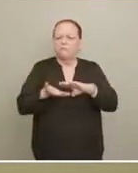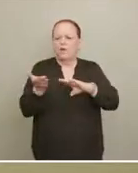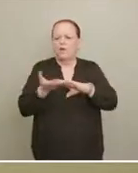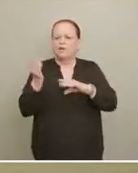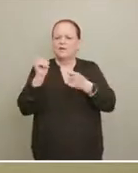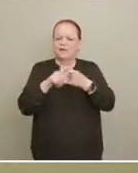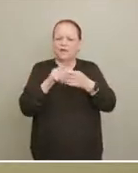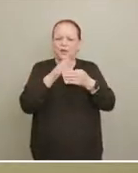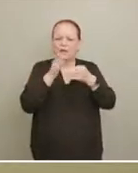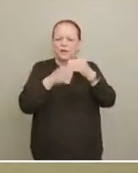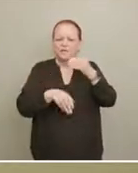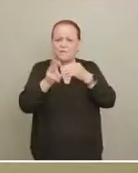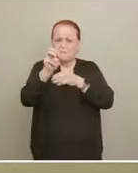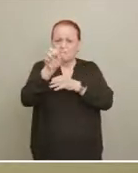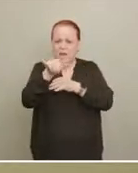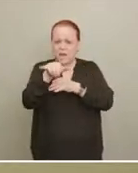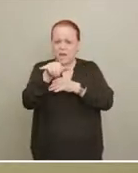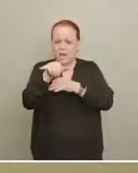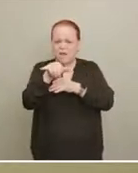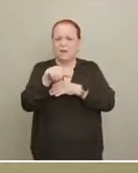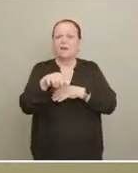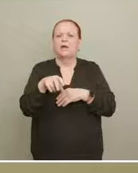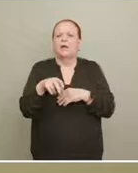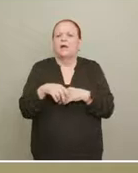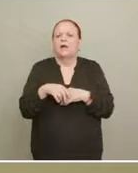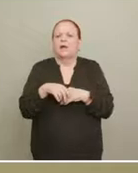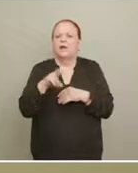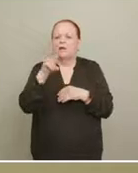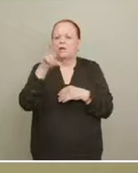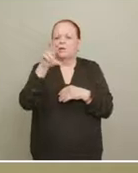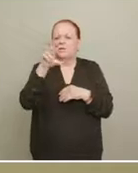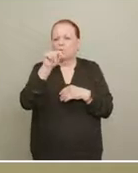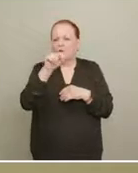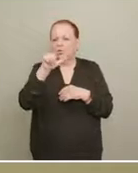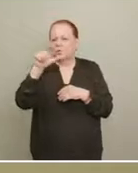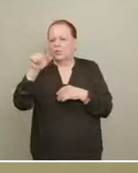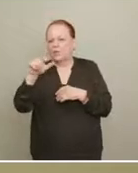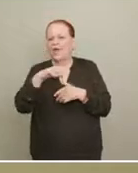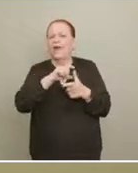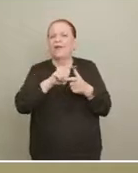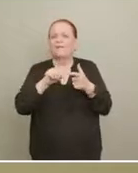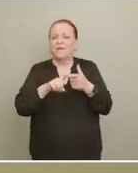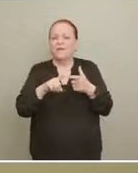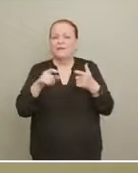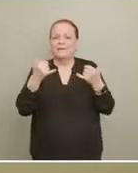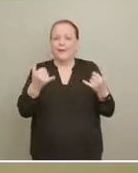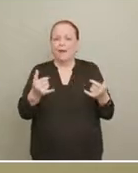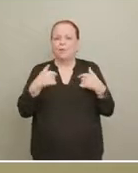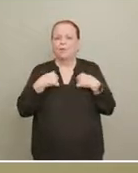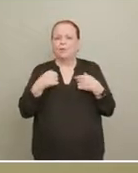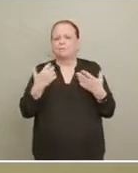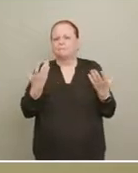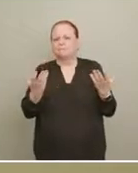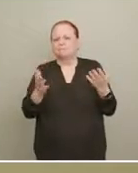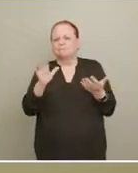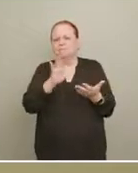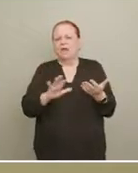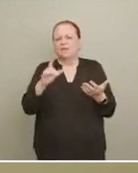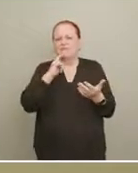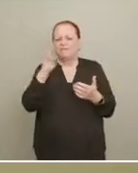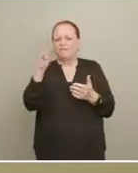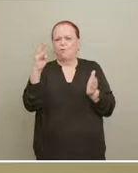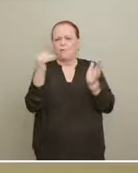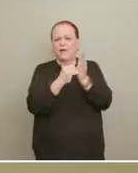May. And since that time, we have seen pushing upwards of about 4,000 people. Many of those came by way of